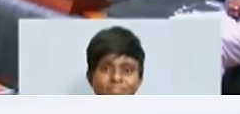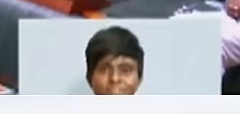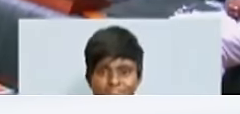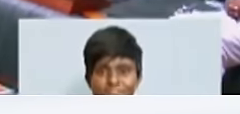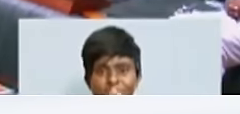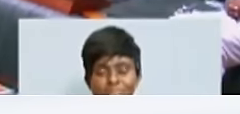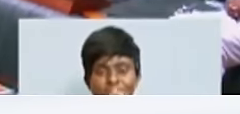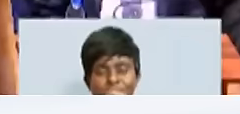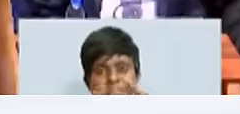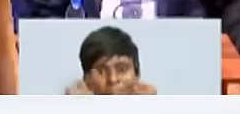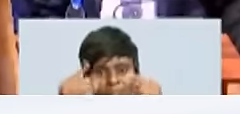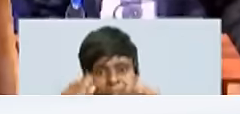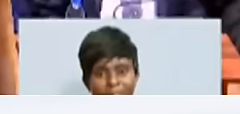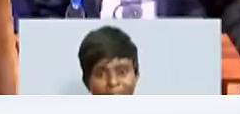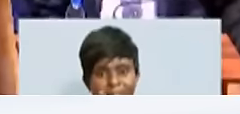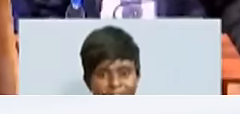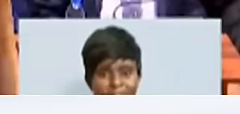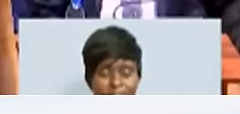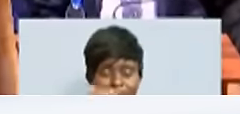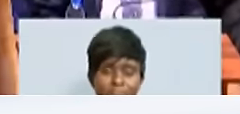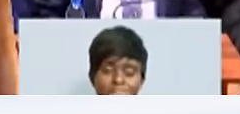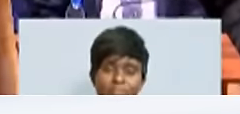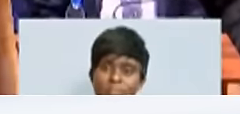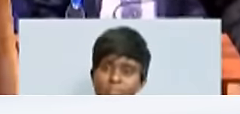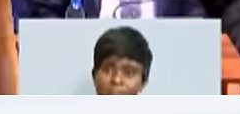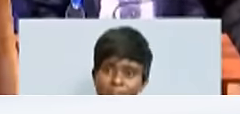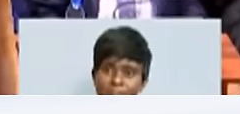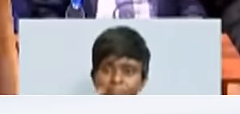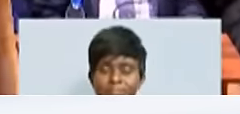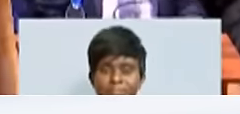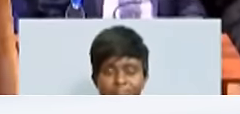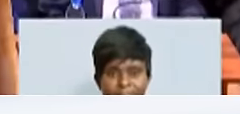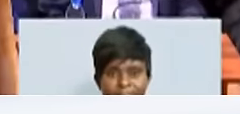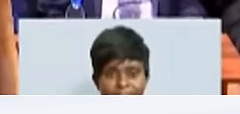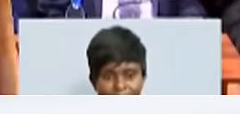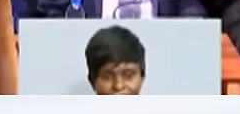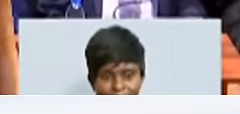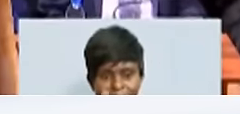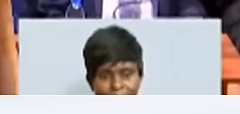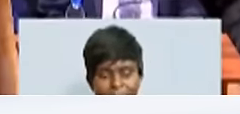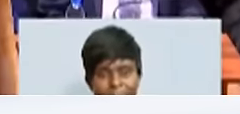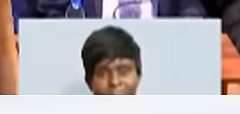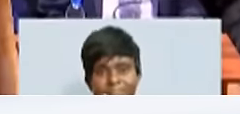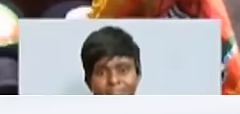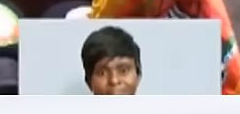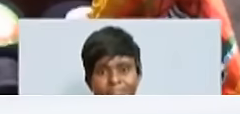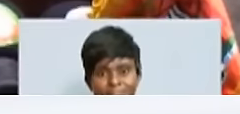Sense of success in one is body, if you like, complete.